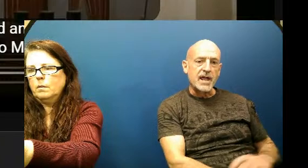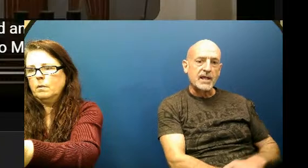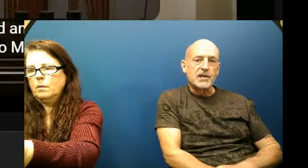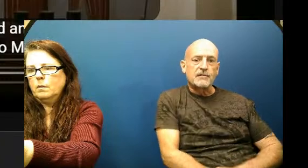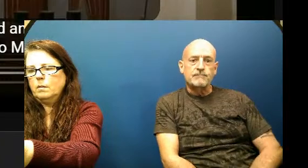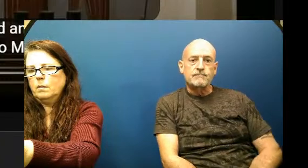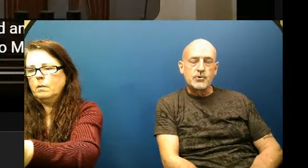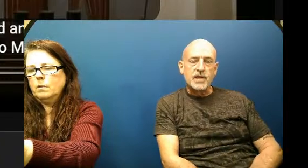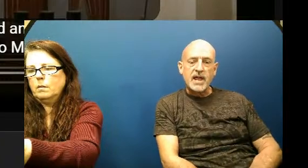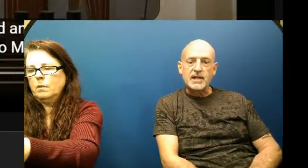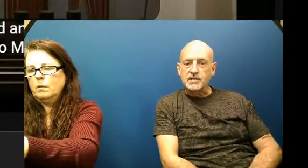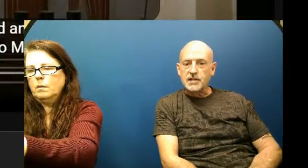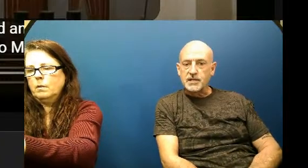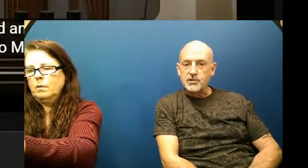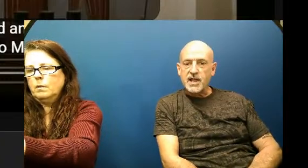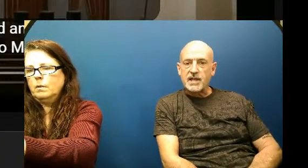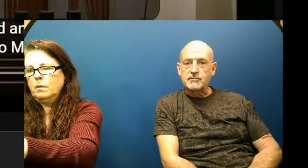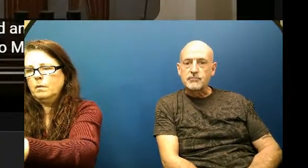you can't